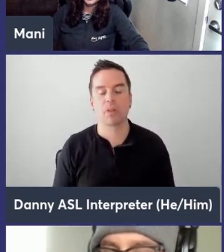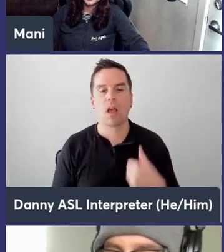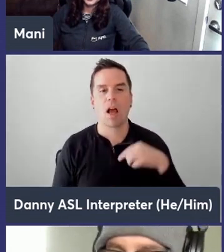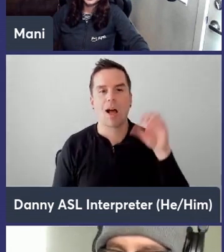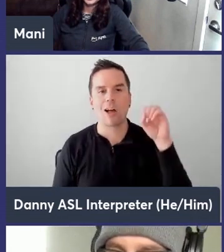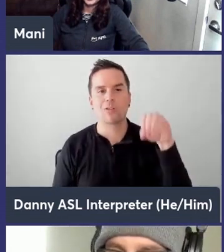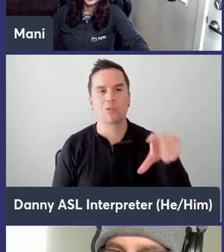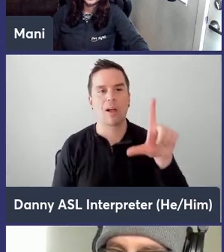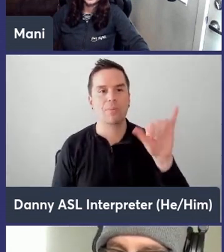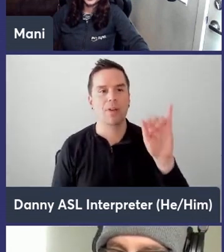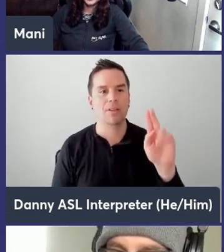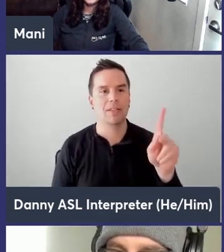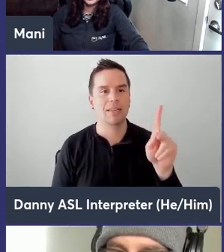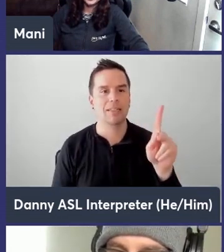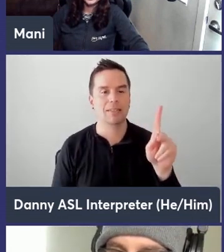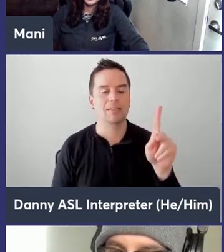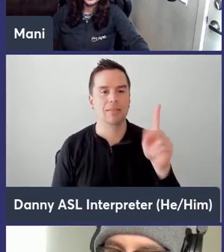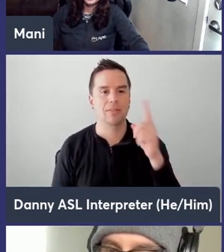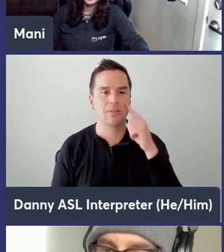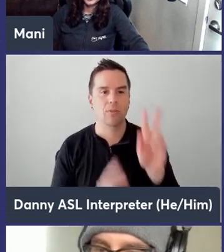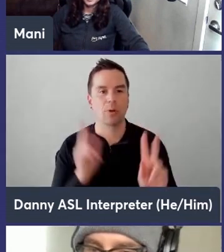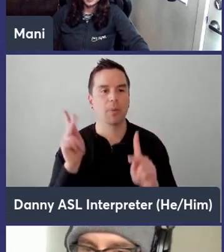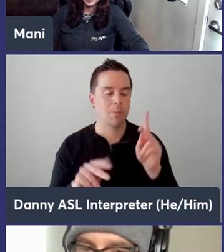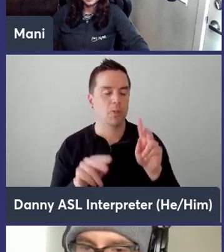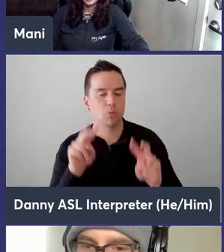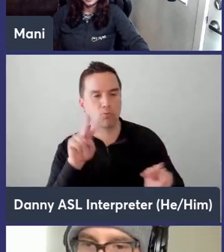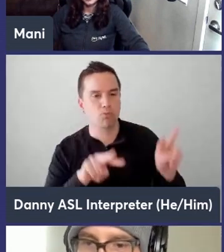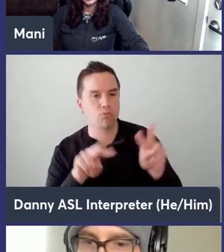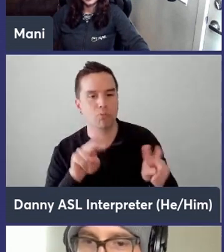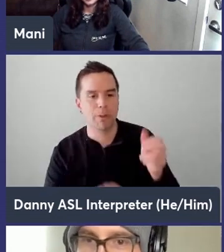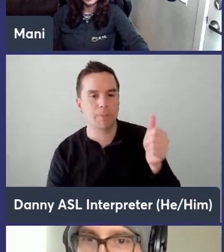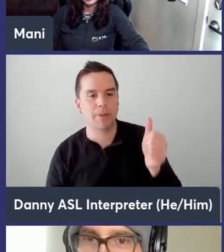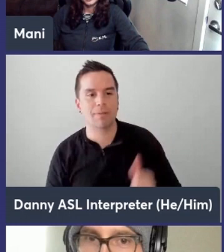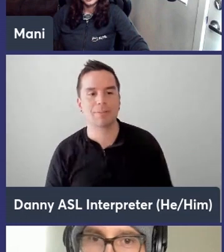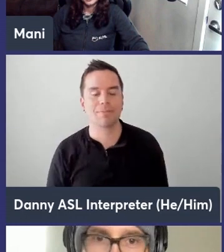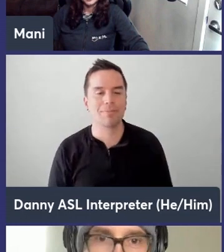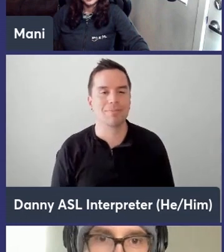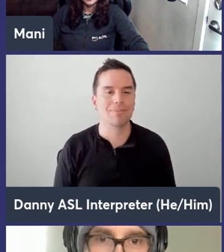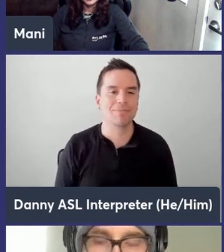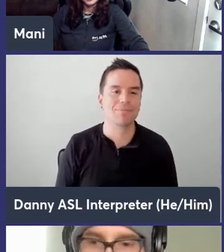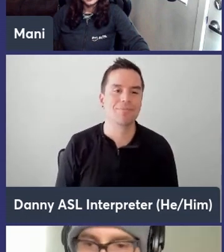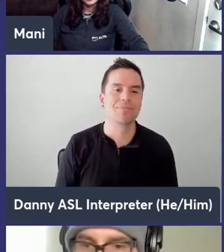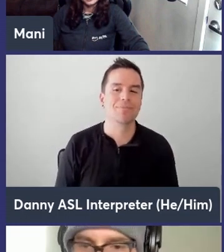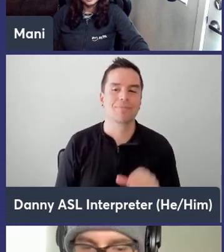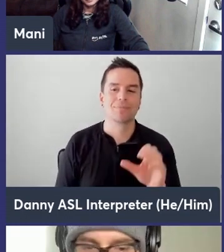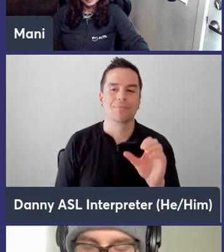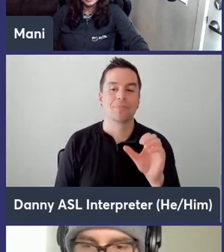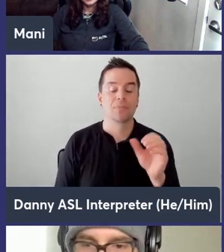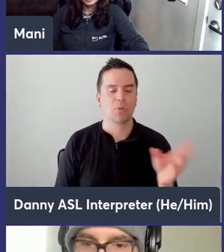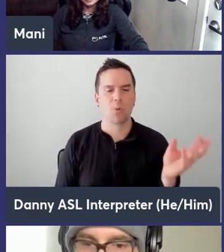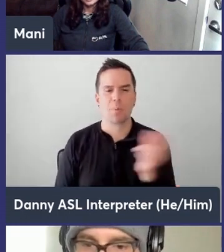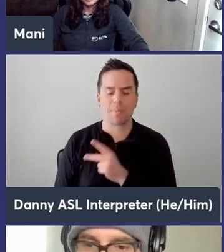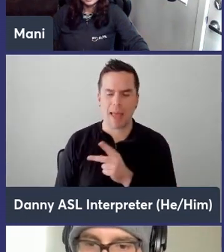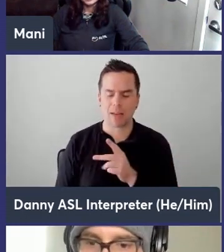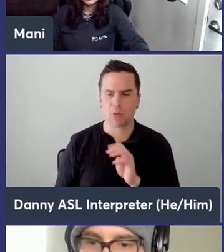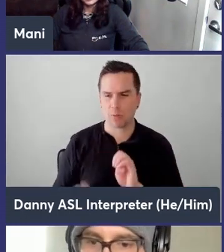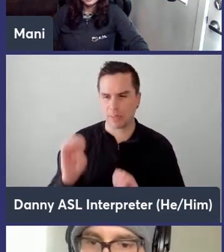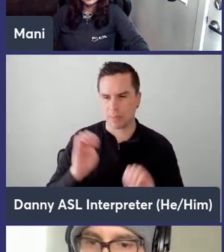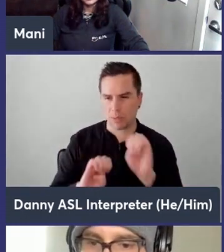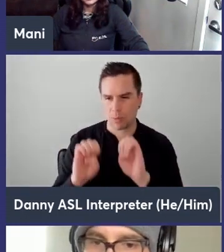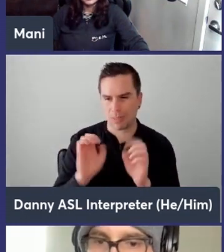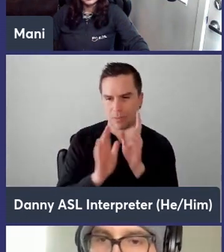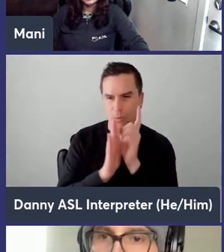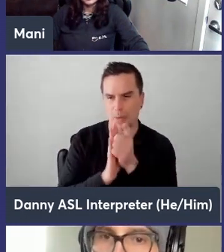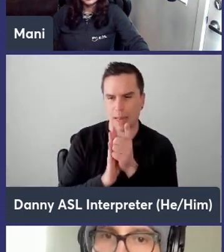Jumpstart too, just to people can explore on their own as well. Yeah, going back to the experiments for a moment, I'm kind of curious